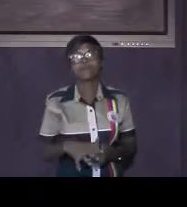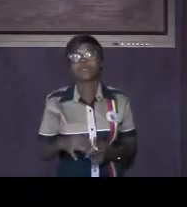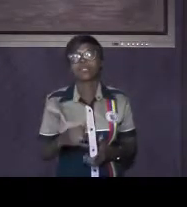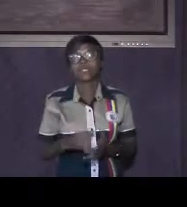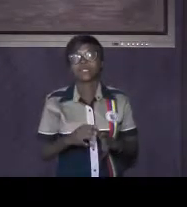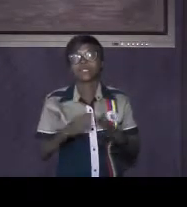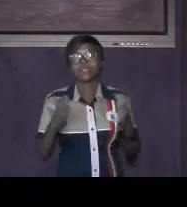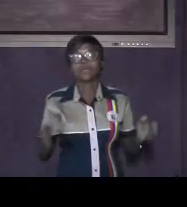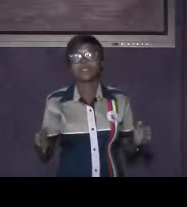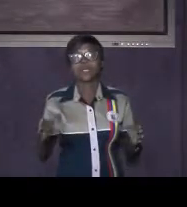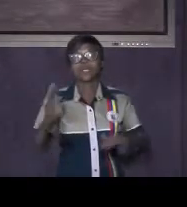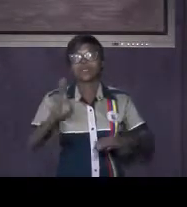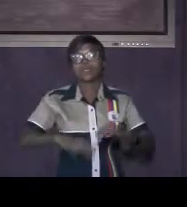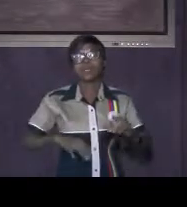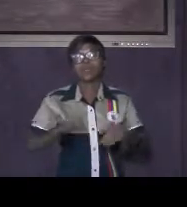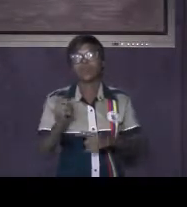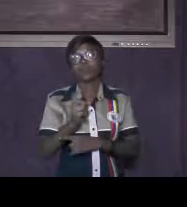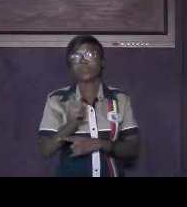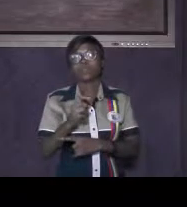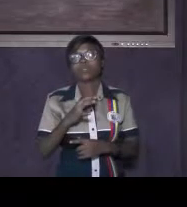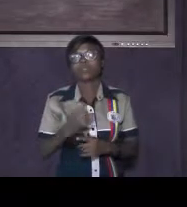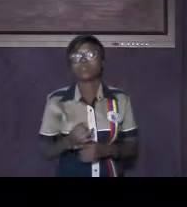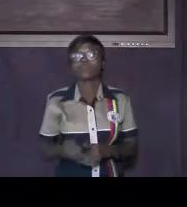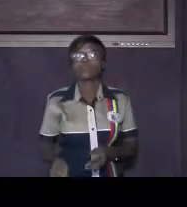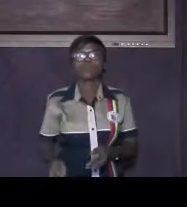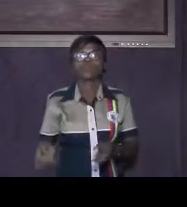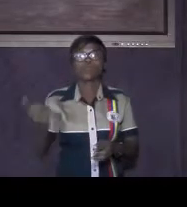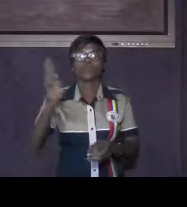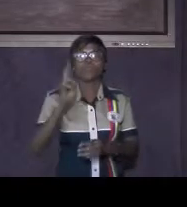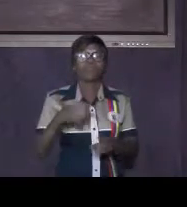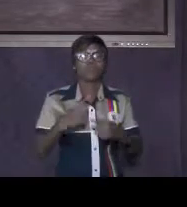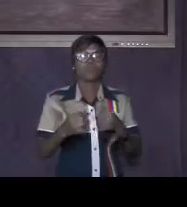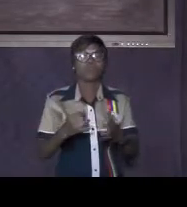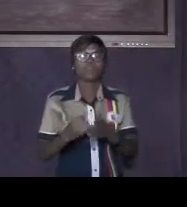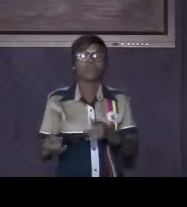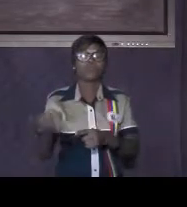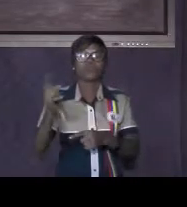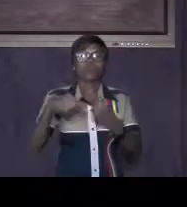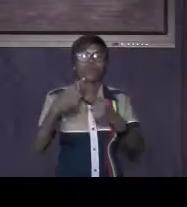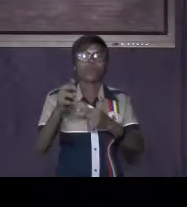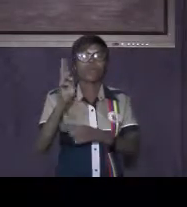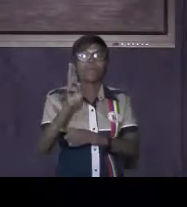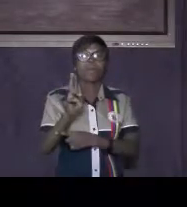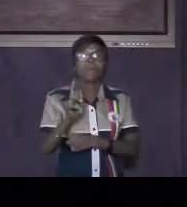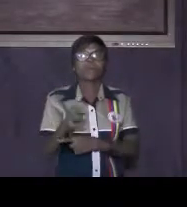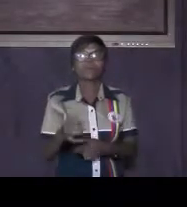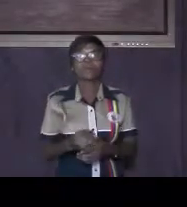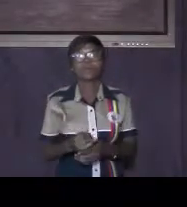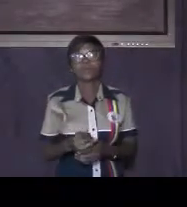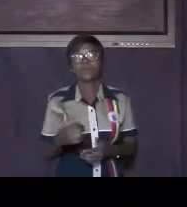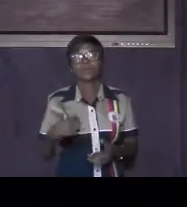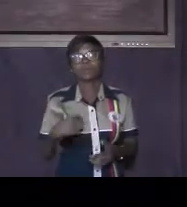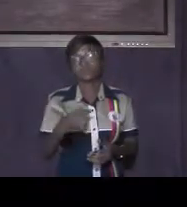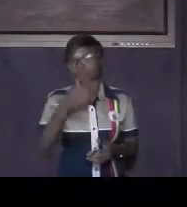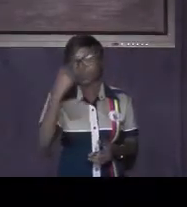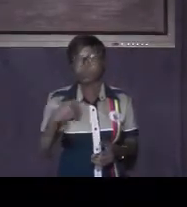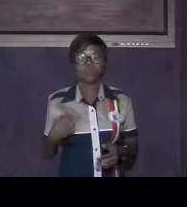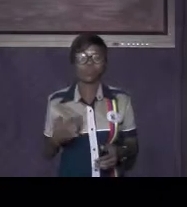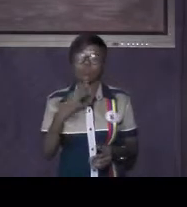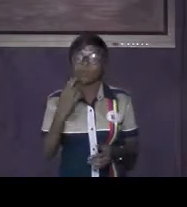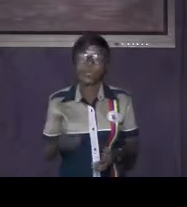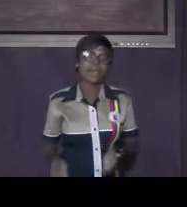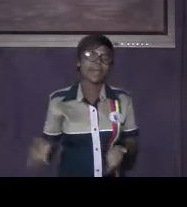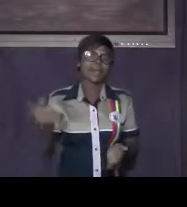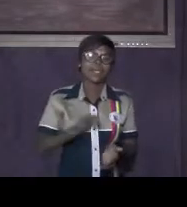is the bigger one, then it comes on top, 100 comes below. And that is why we have 475 over 100, because